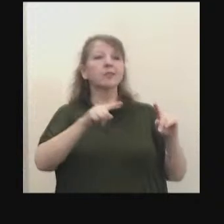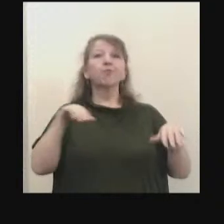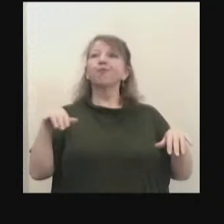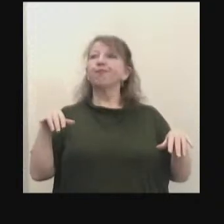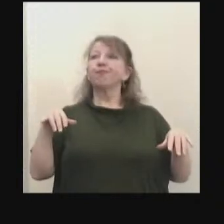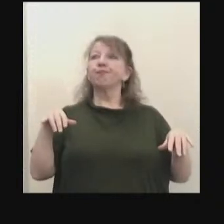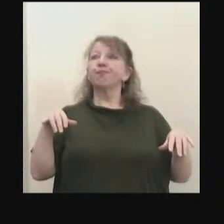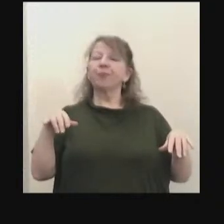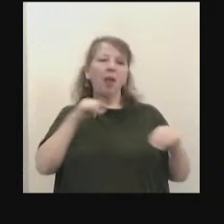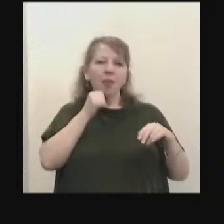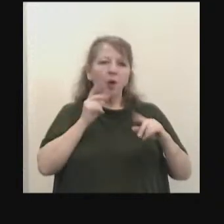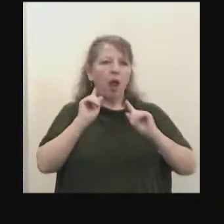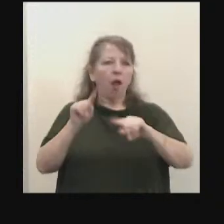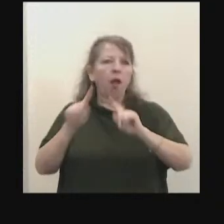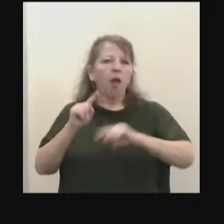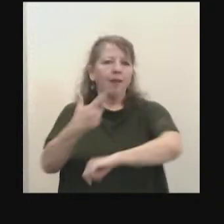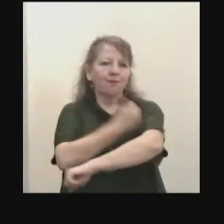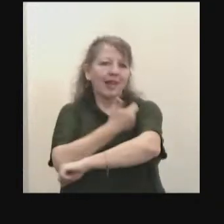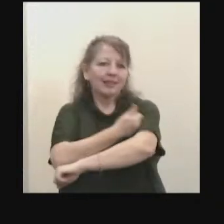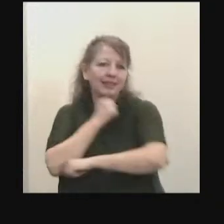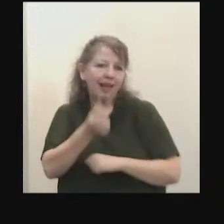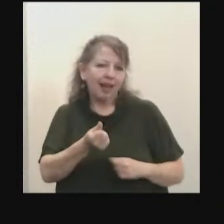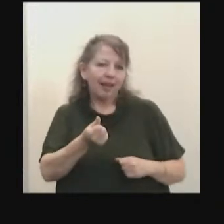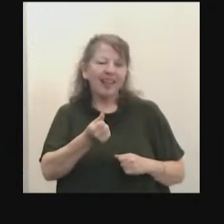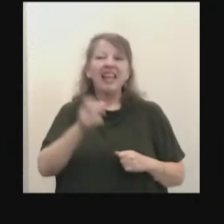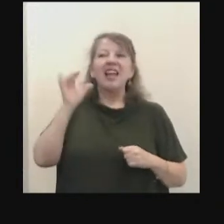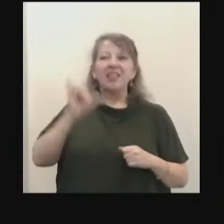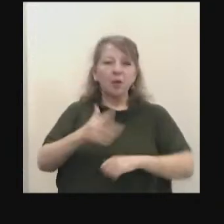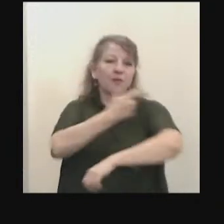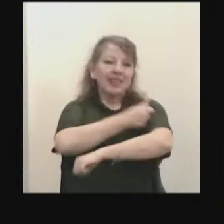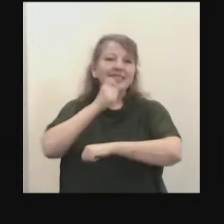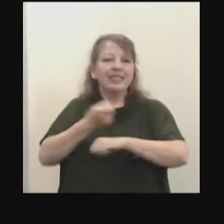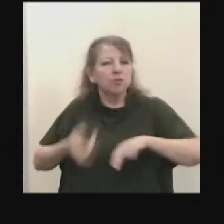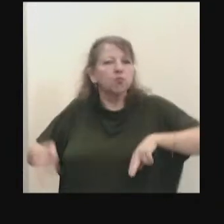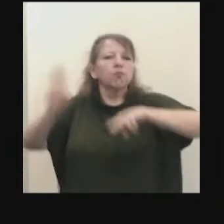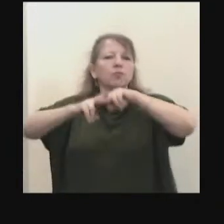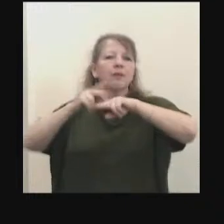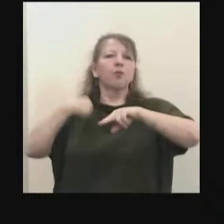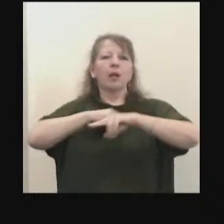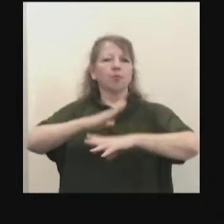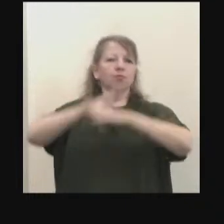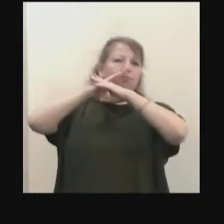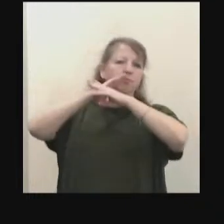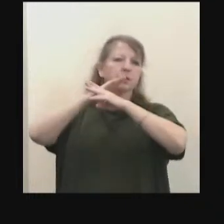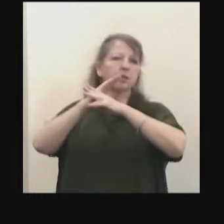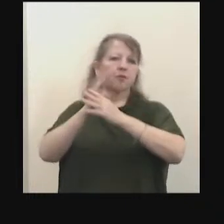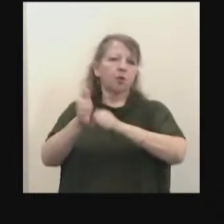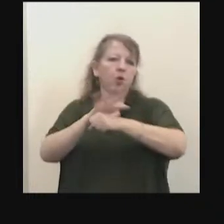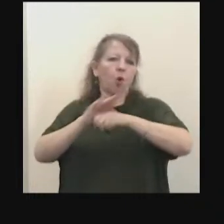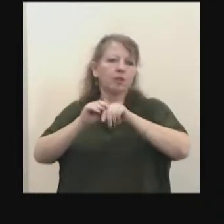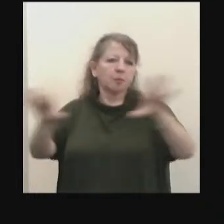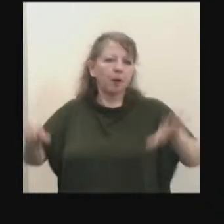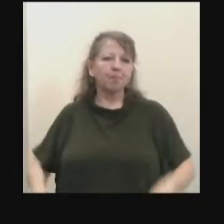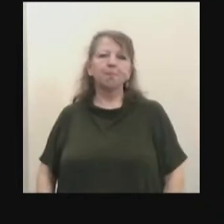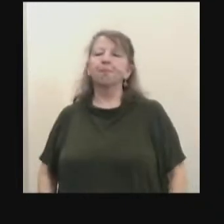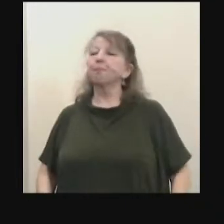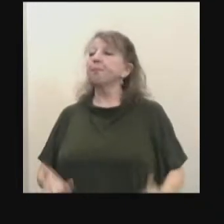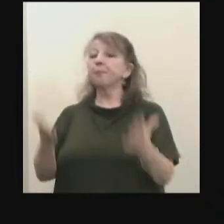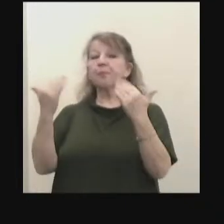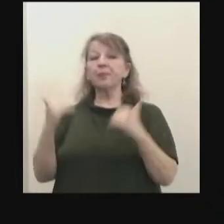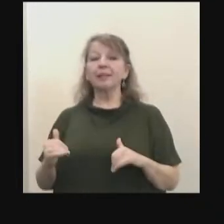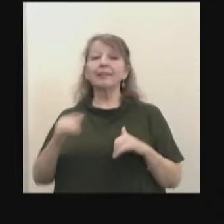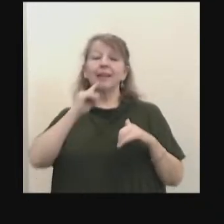our COVID-19 cases and our hospitalizations. And then this next slide is looking